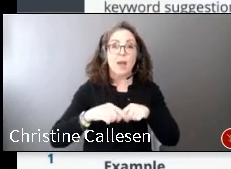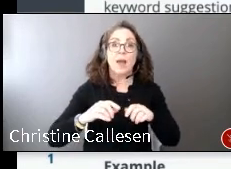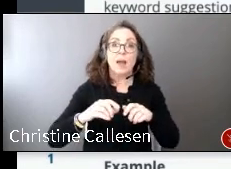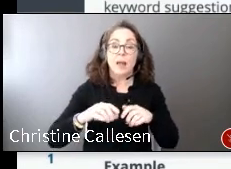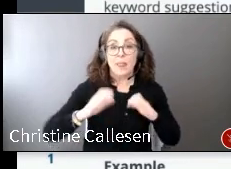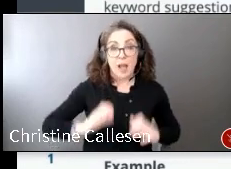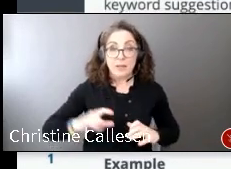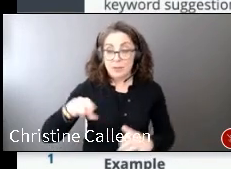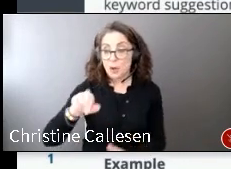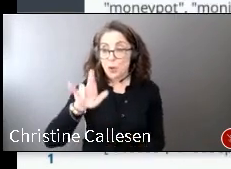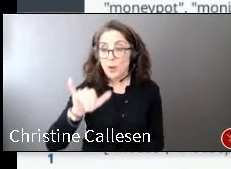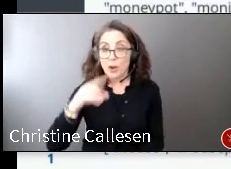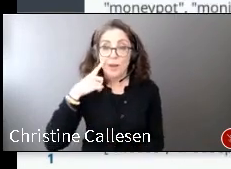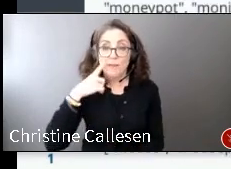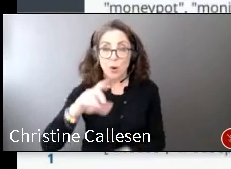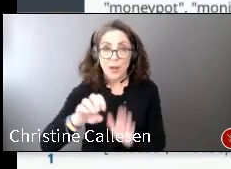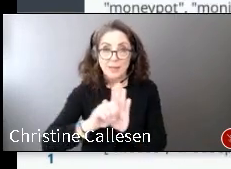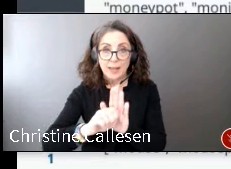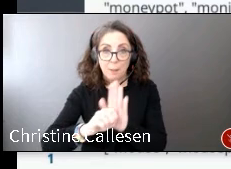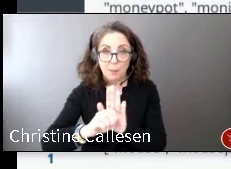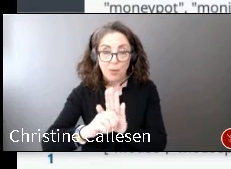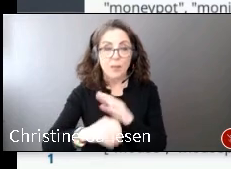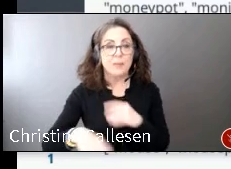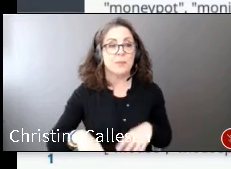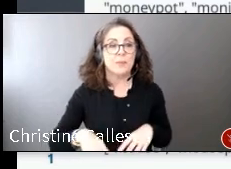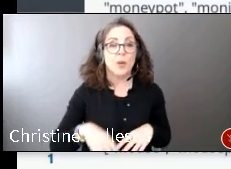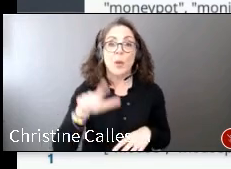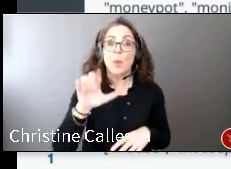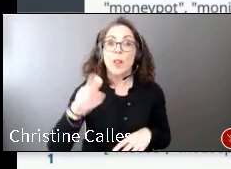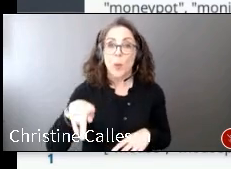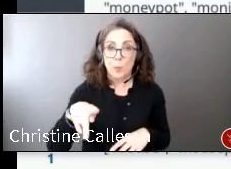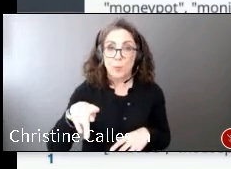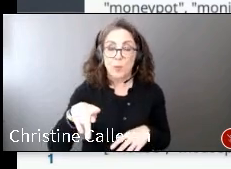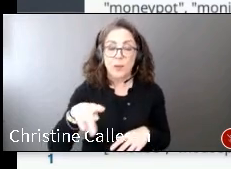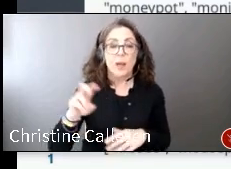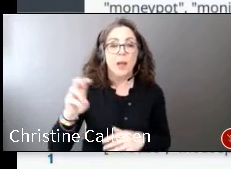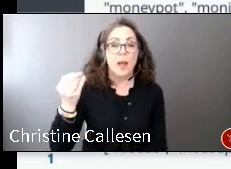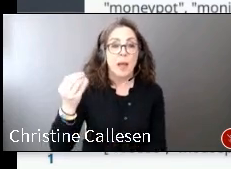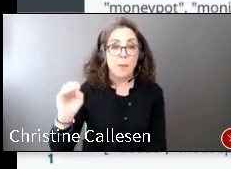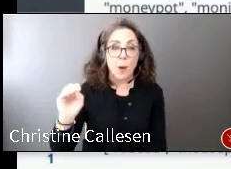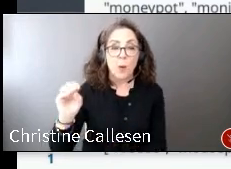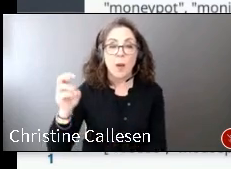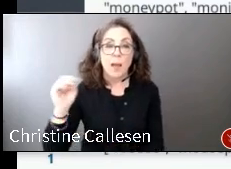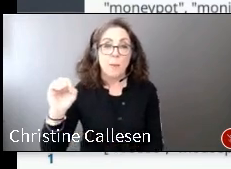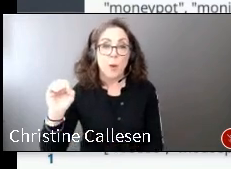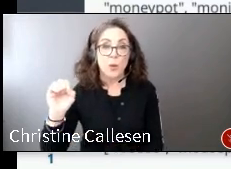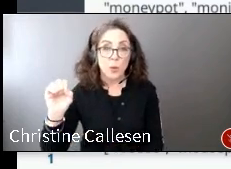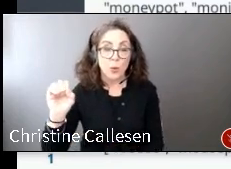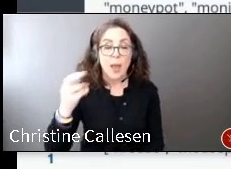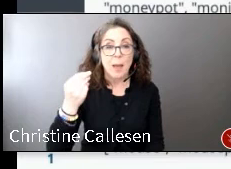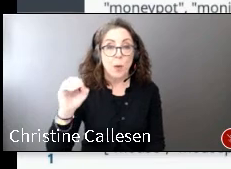query. For example, like we loop through for MO, MOU,